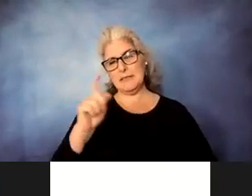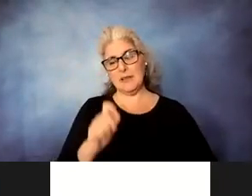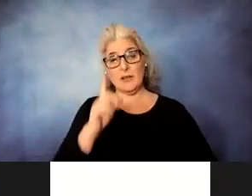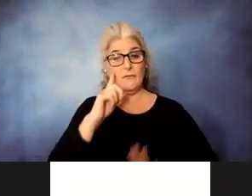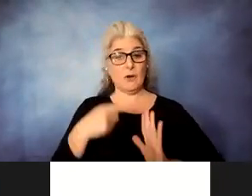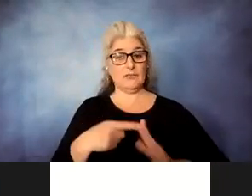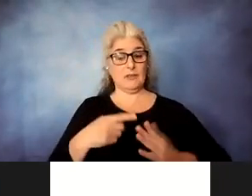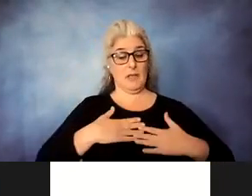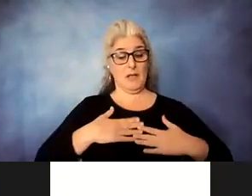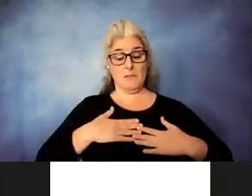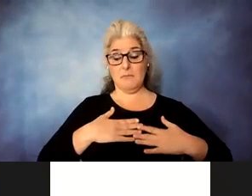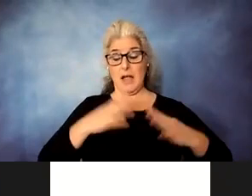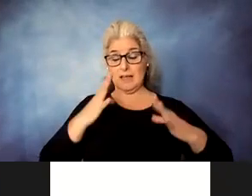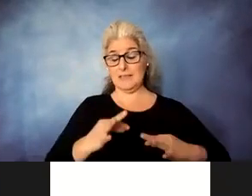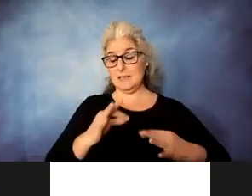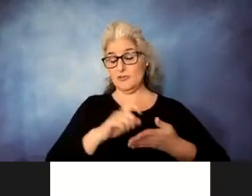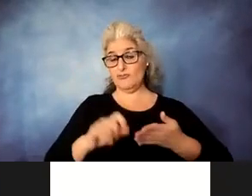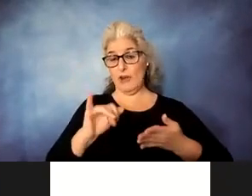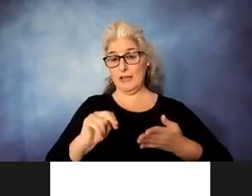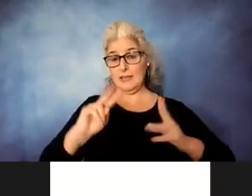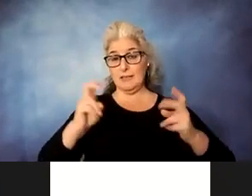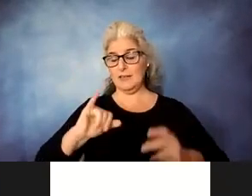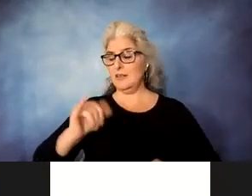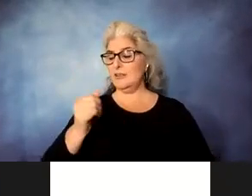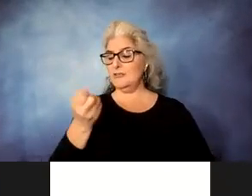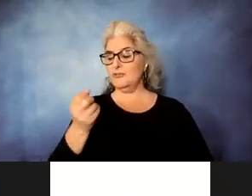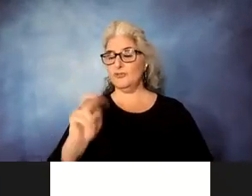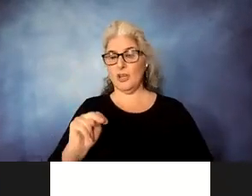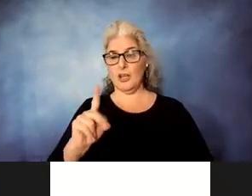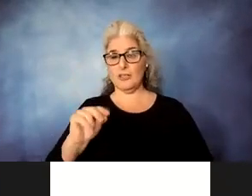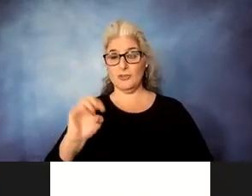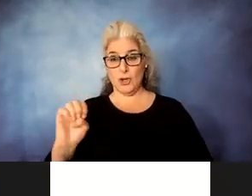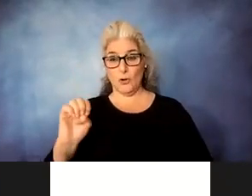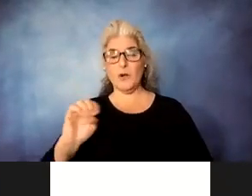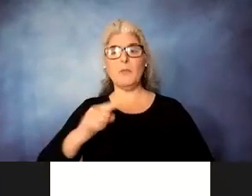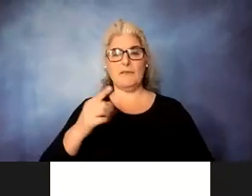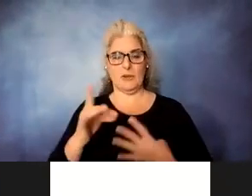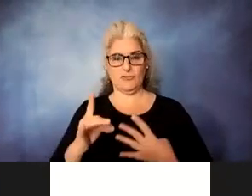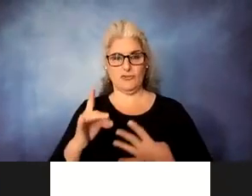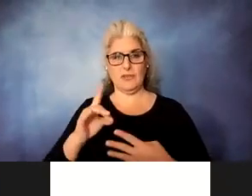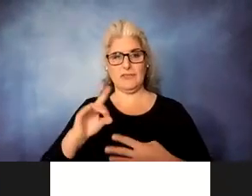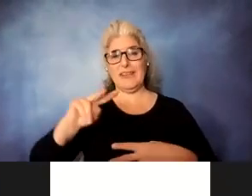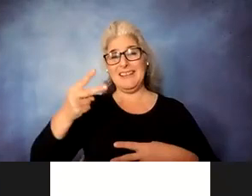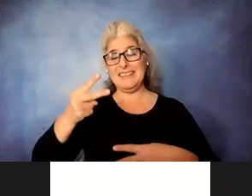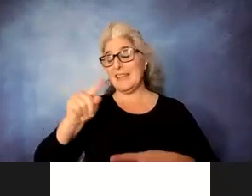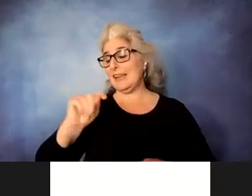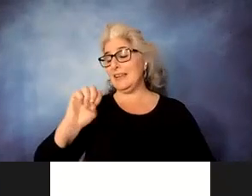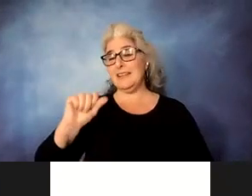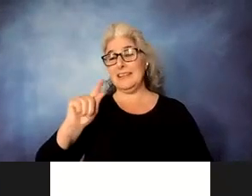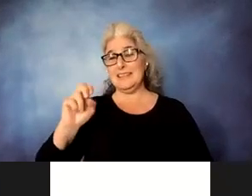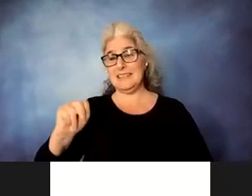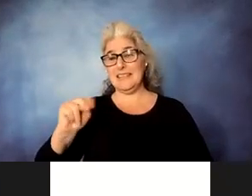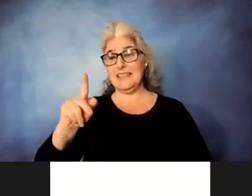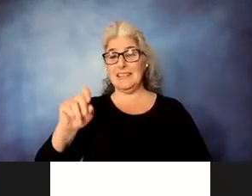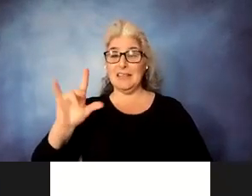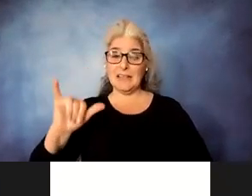Doe, is printed as my first choice candidate for mayor. Tegan Kelly is selected as my second choice. Emerson Brooks